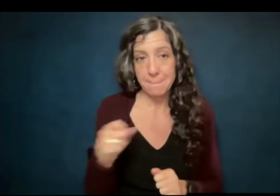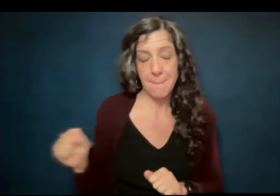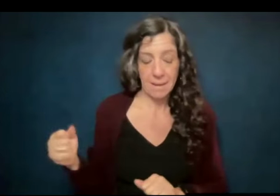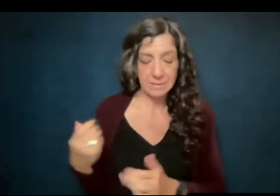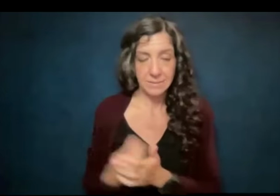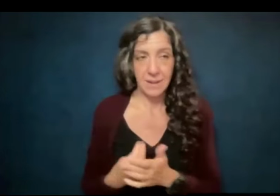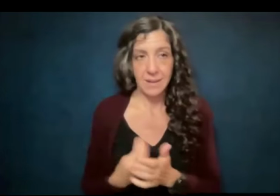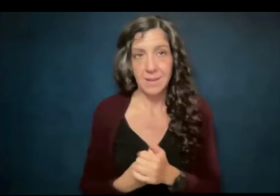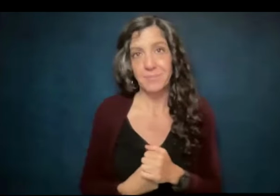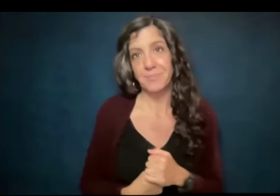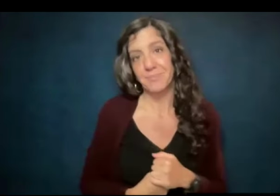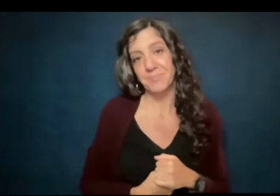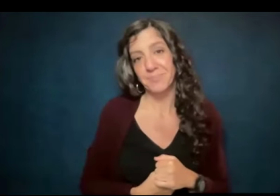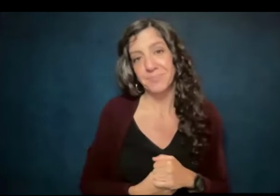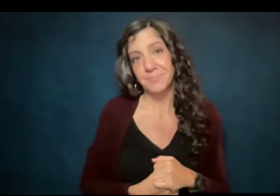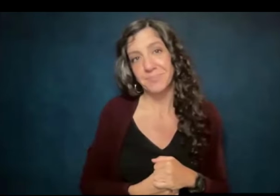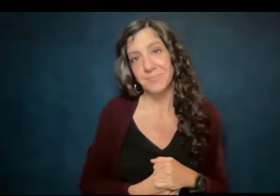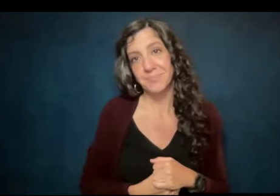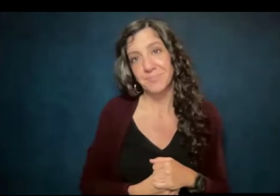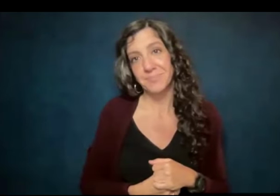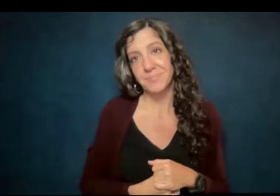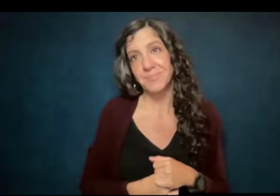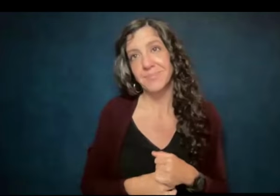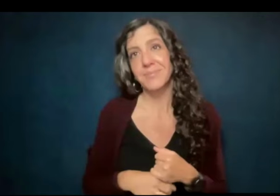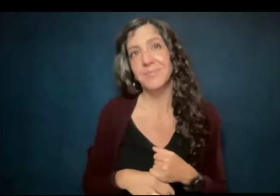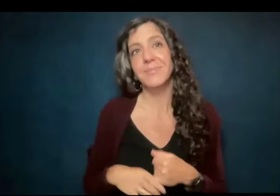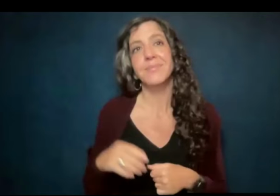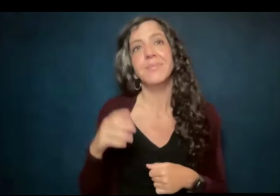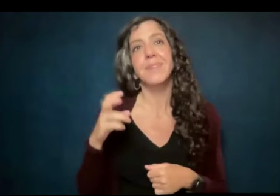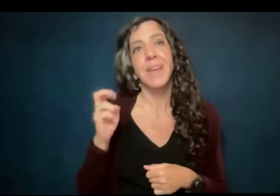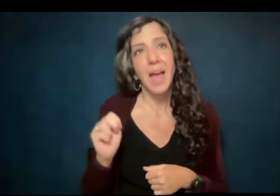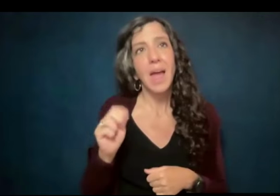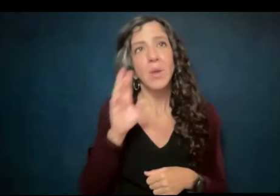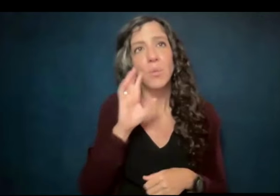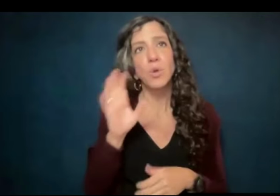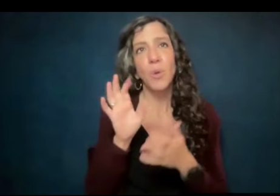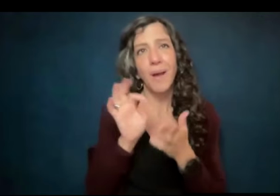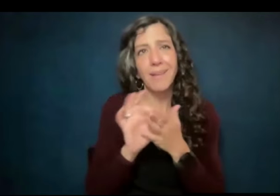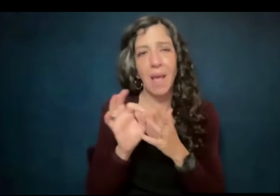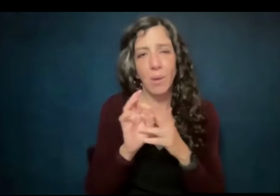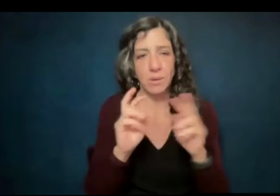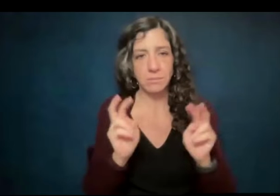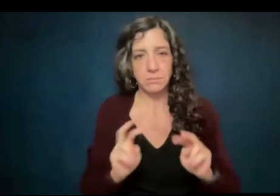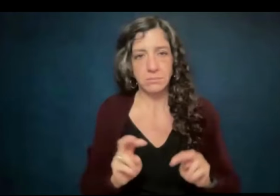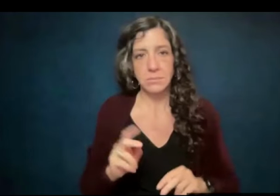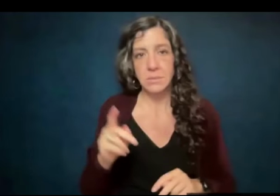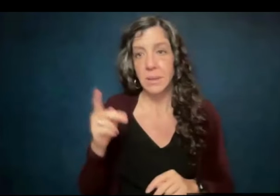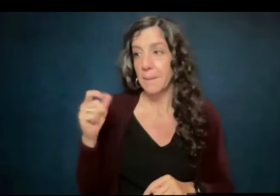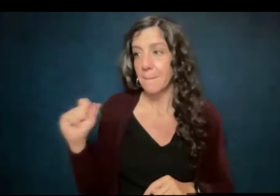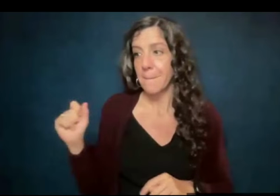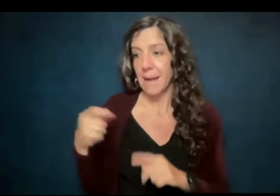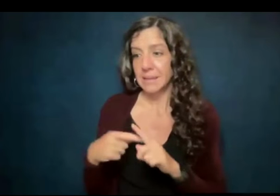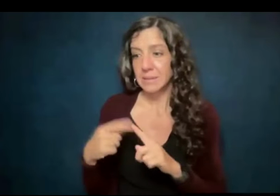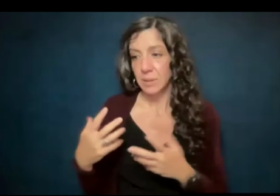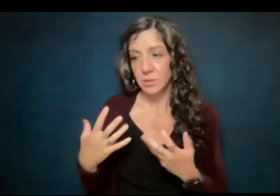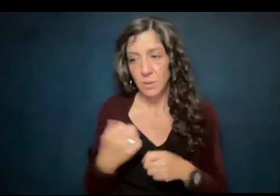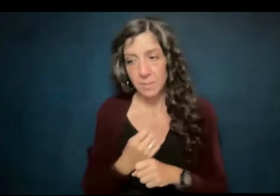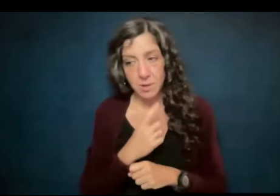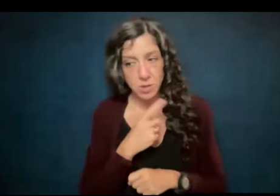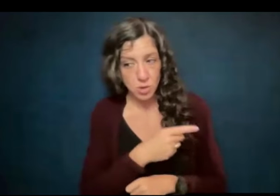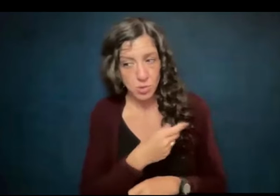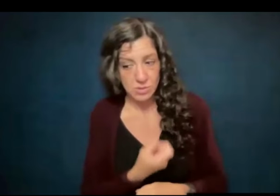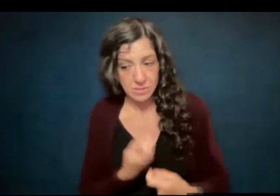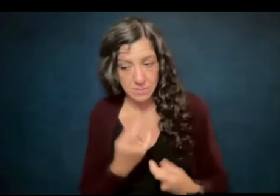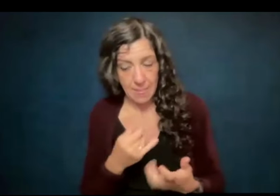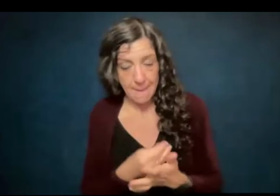funding. And at some point, an accounting will be done so that the PASS specialist can see that you are spending that